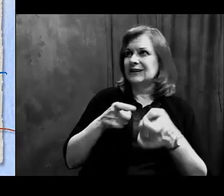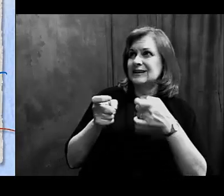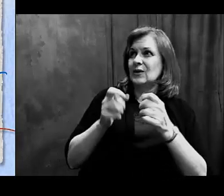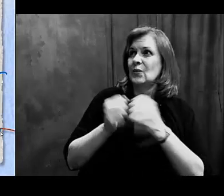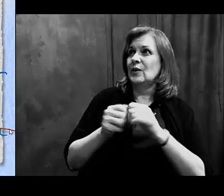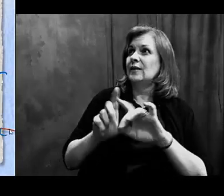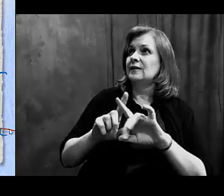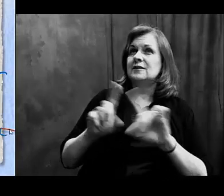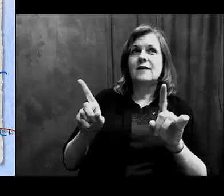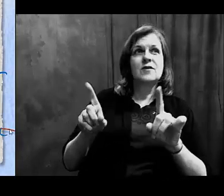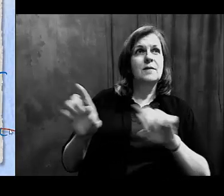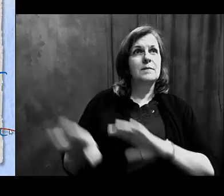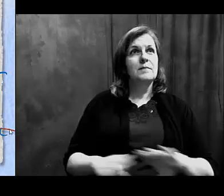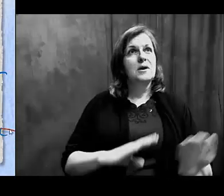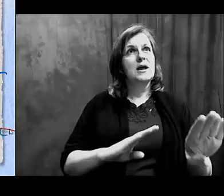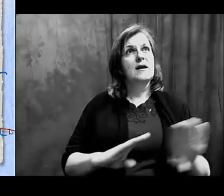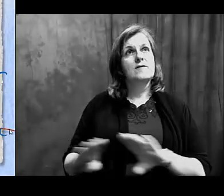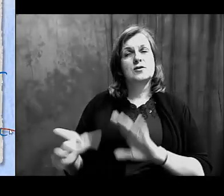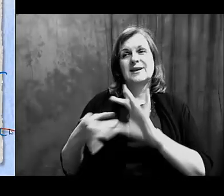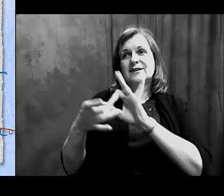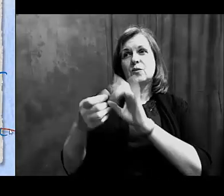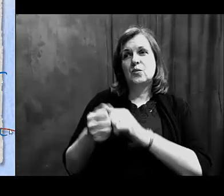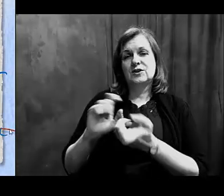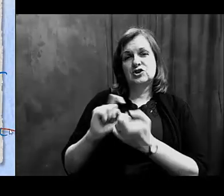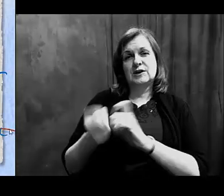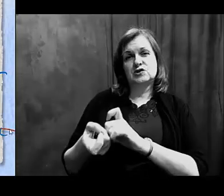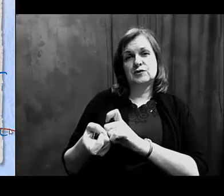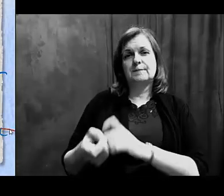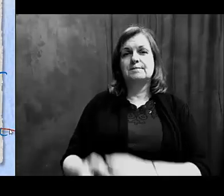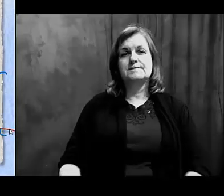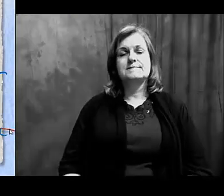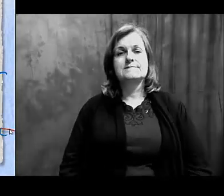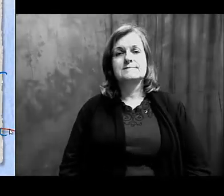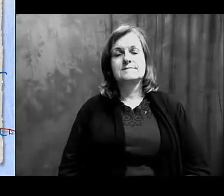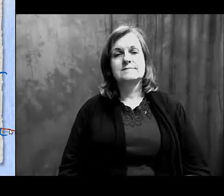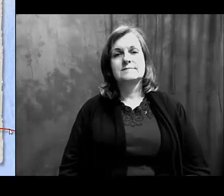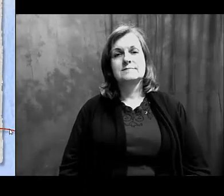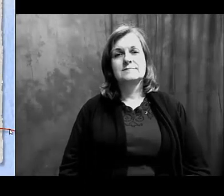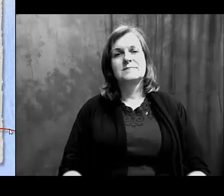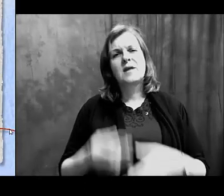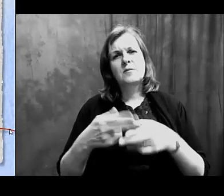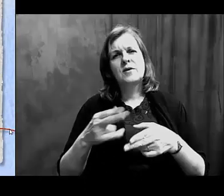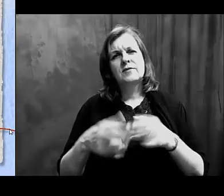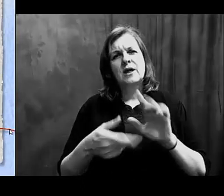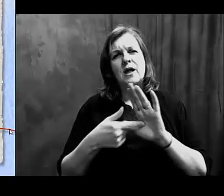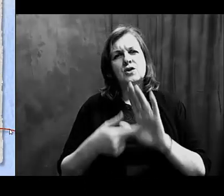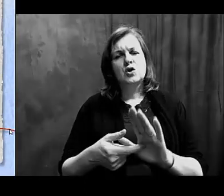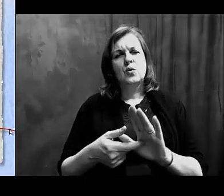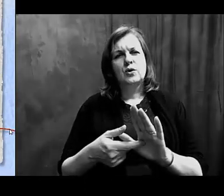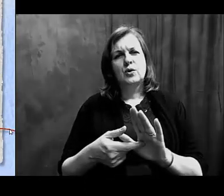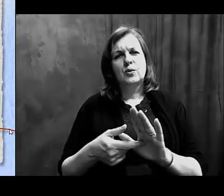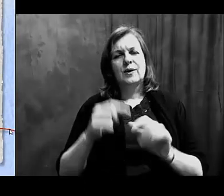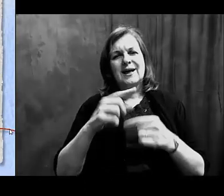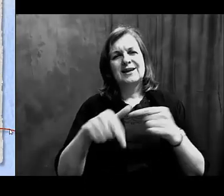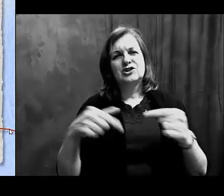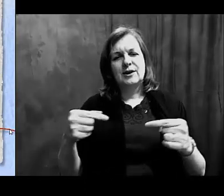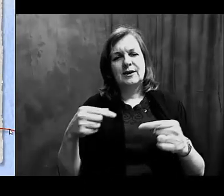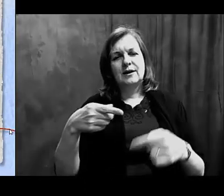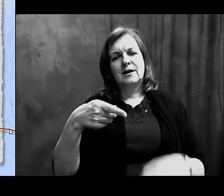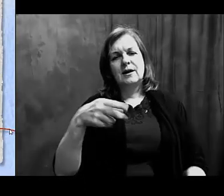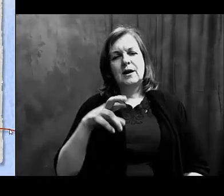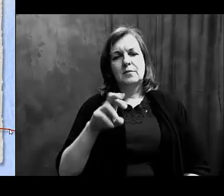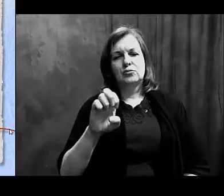to deal with all kinds of different behaviors associated with that. So briefly, let me just show you a